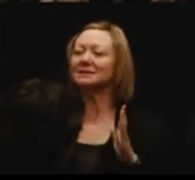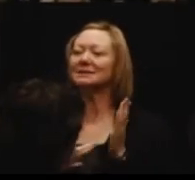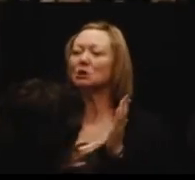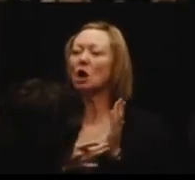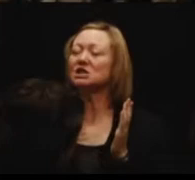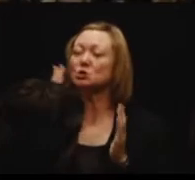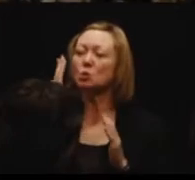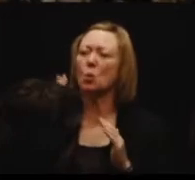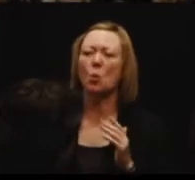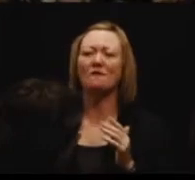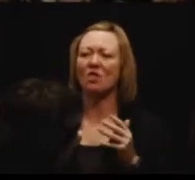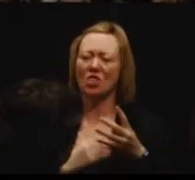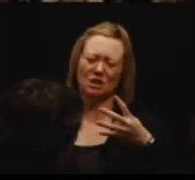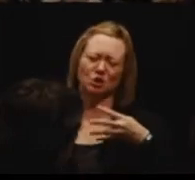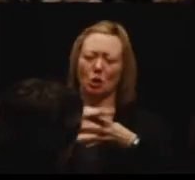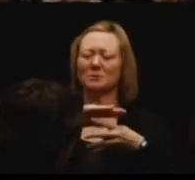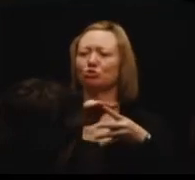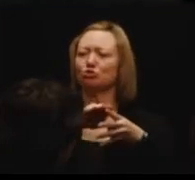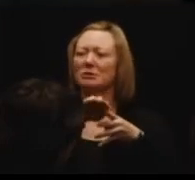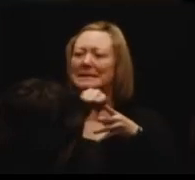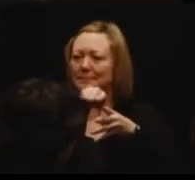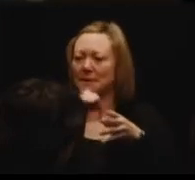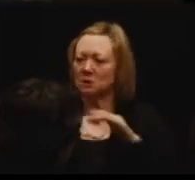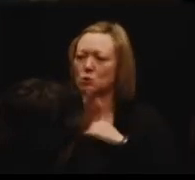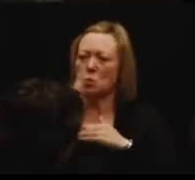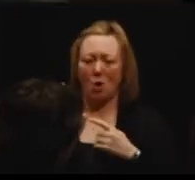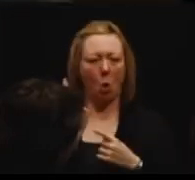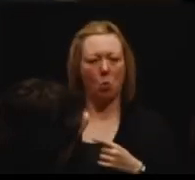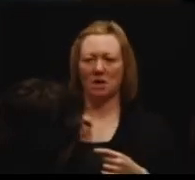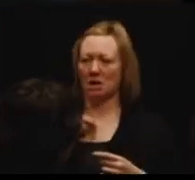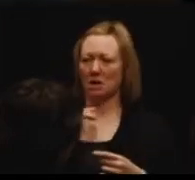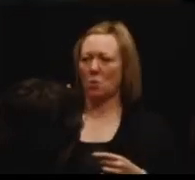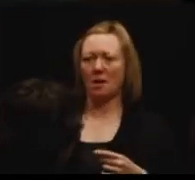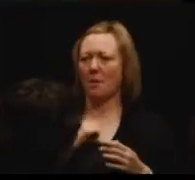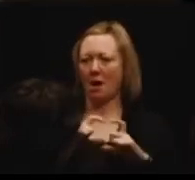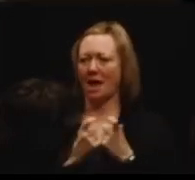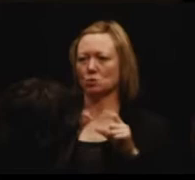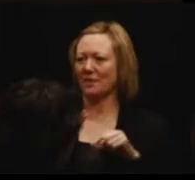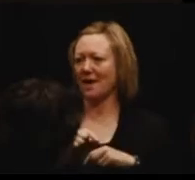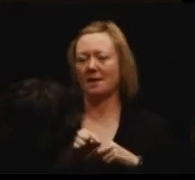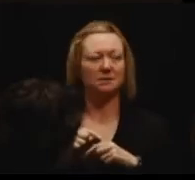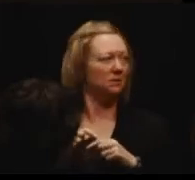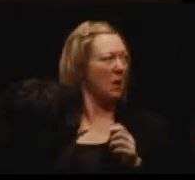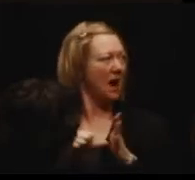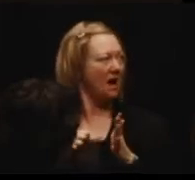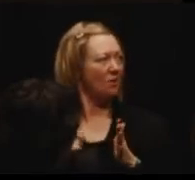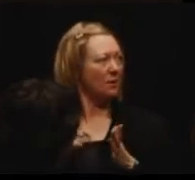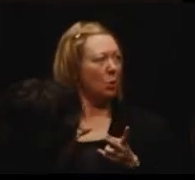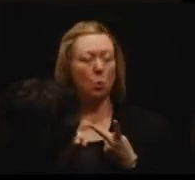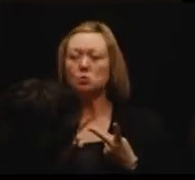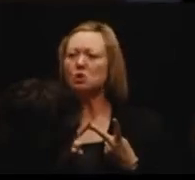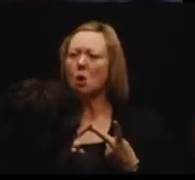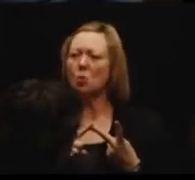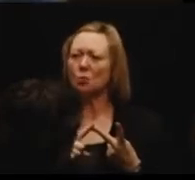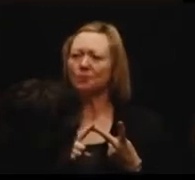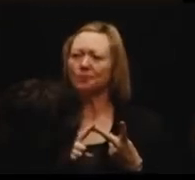high streams. I was the only kid who did it in that class. It was a bit tough for me, but I think also one of the ways I saw is